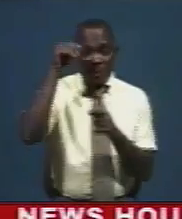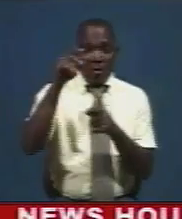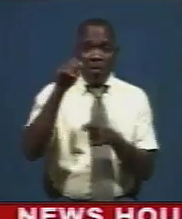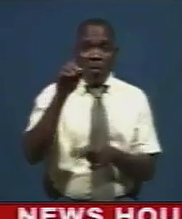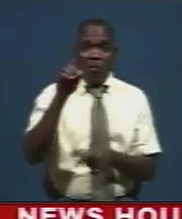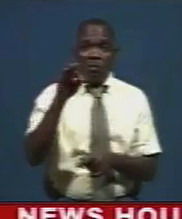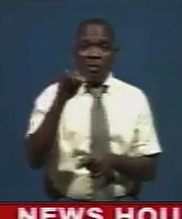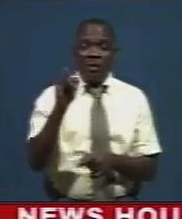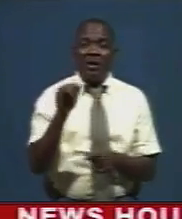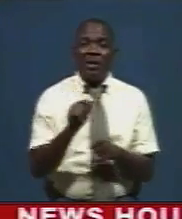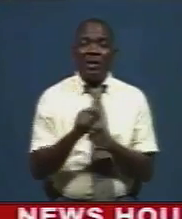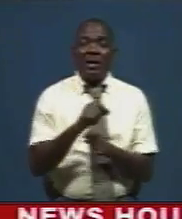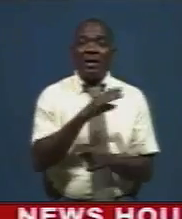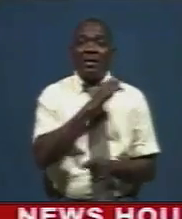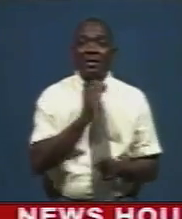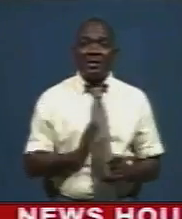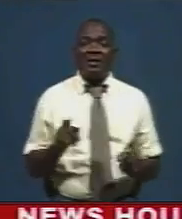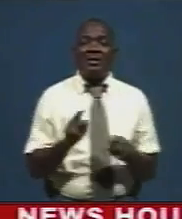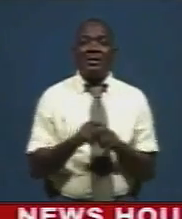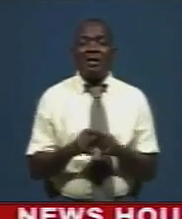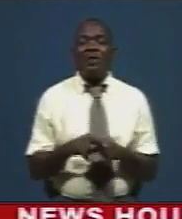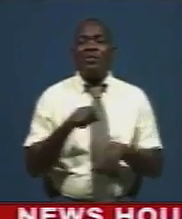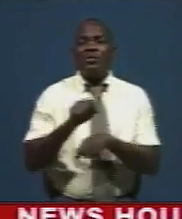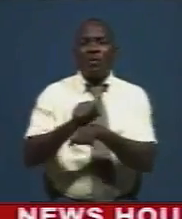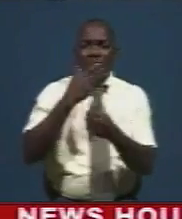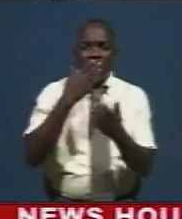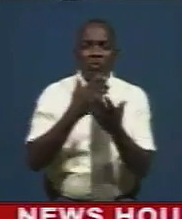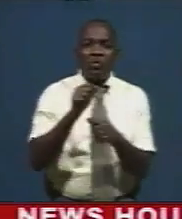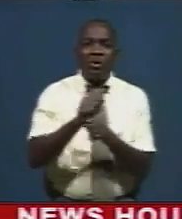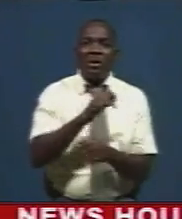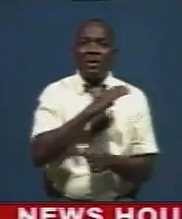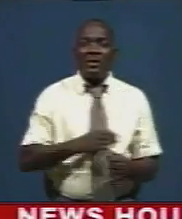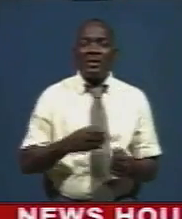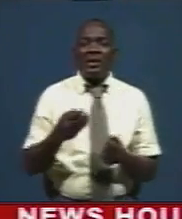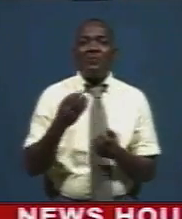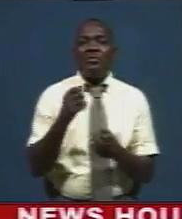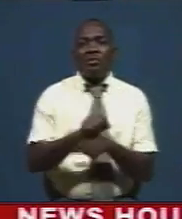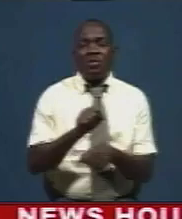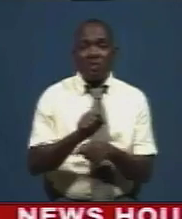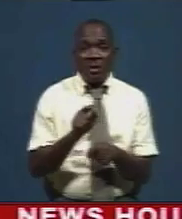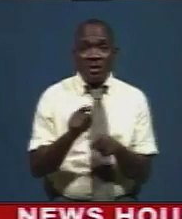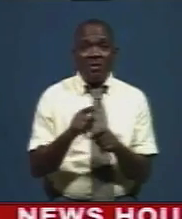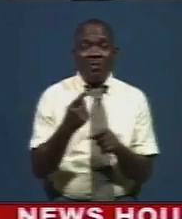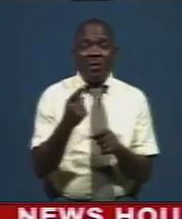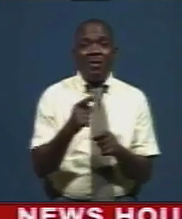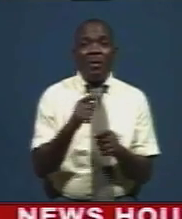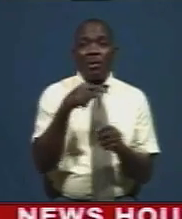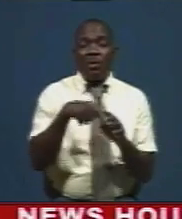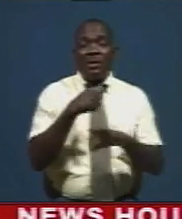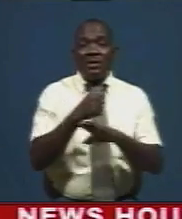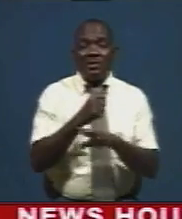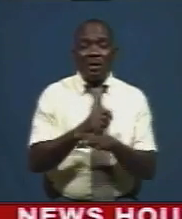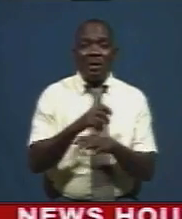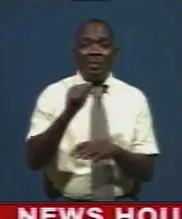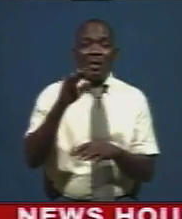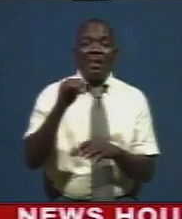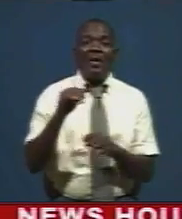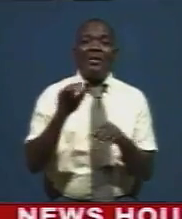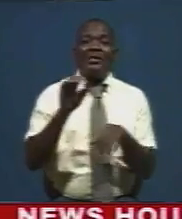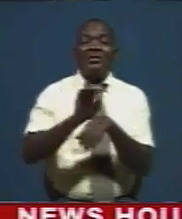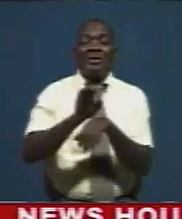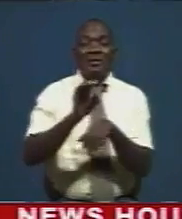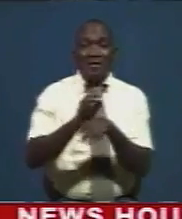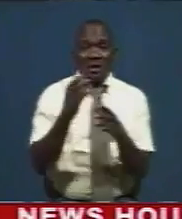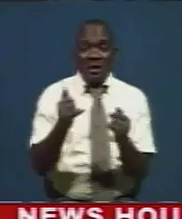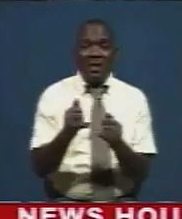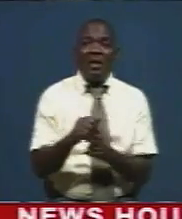Atta was a Christian and played various roles in Christian circles. He was one of the founders of the Accra Chapel Trust, now